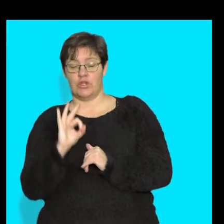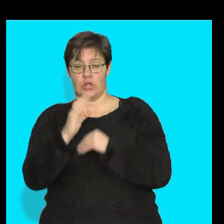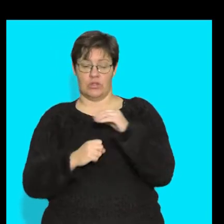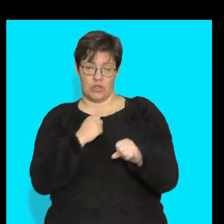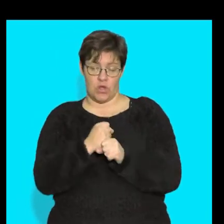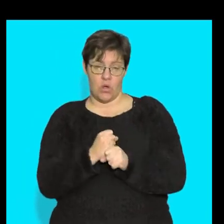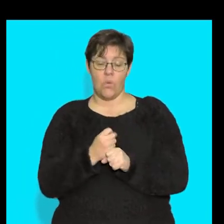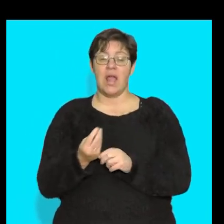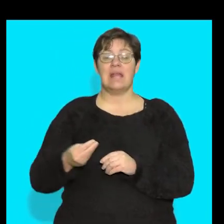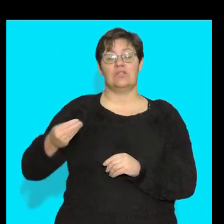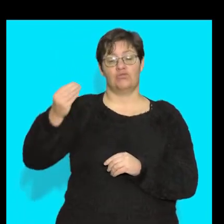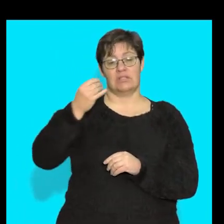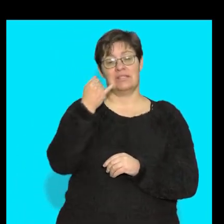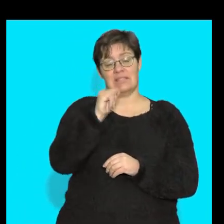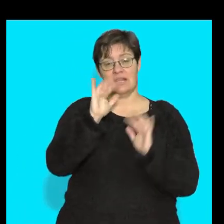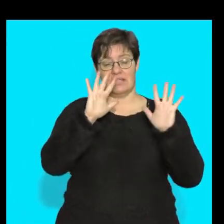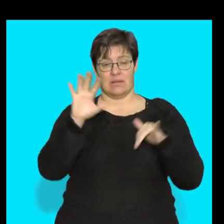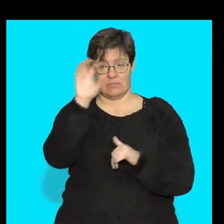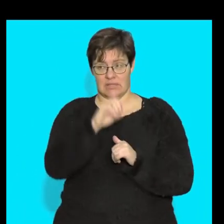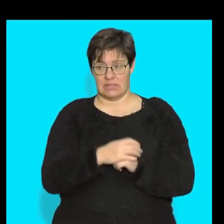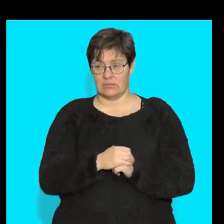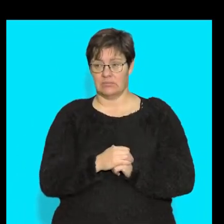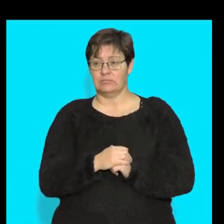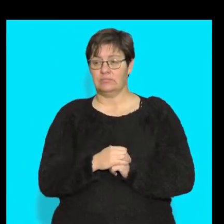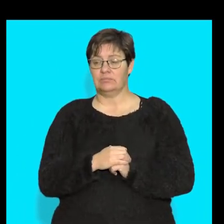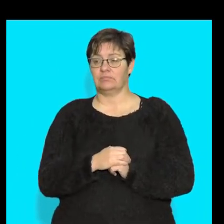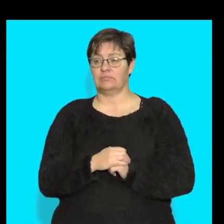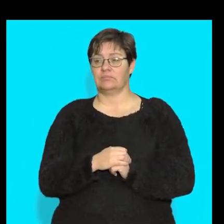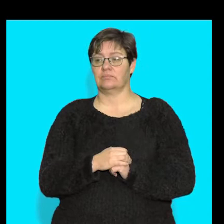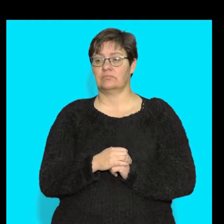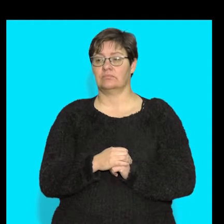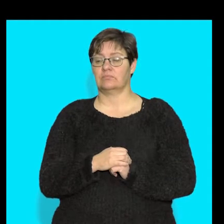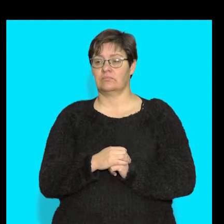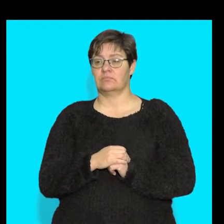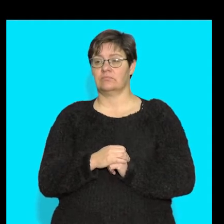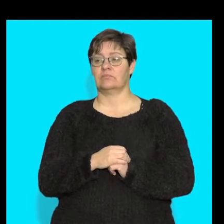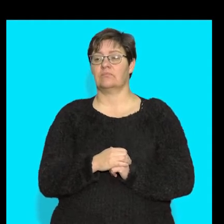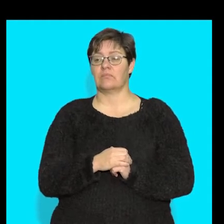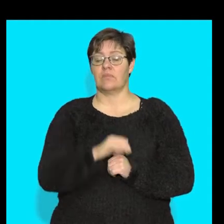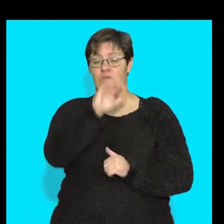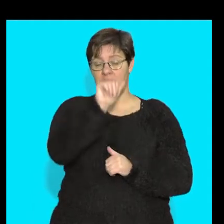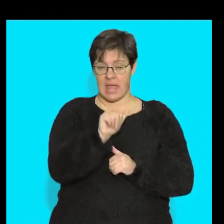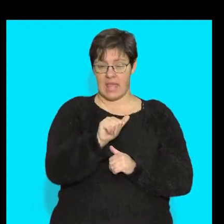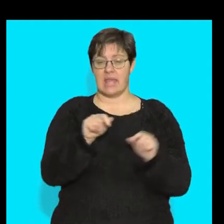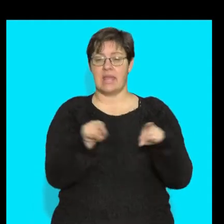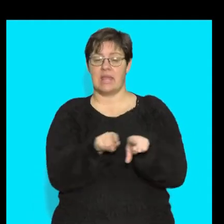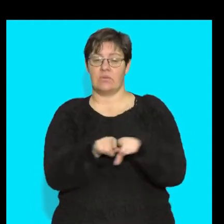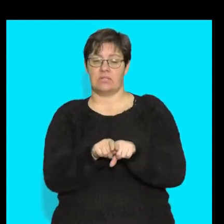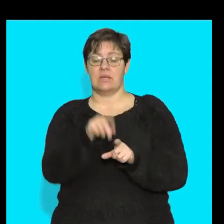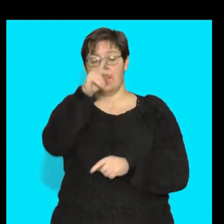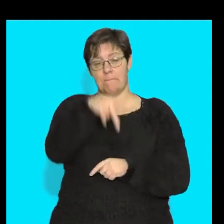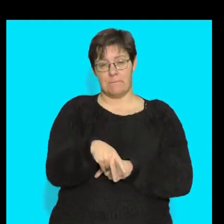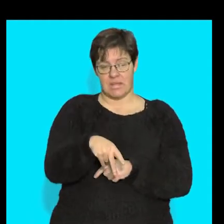still 10%. So remember, I had said A will be equals to P